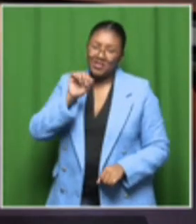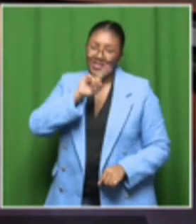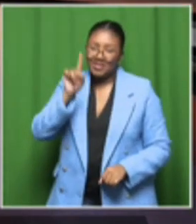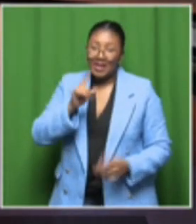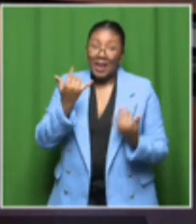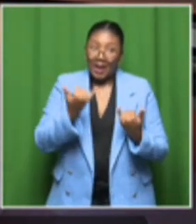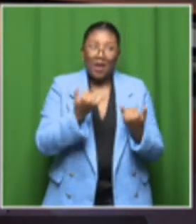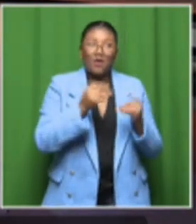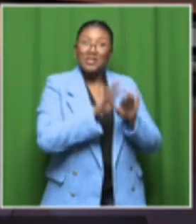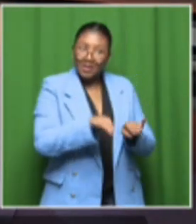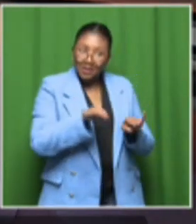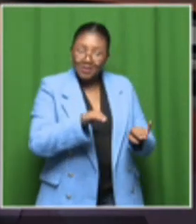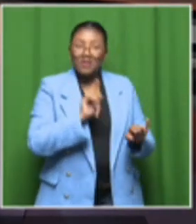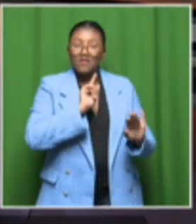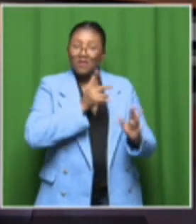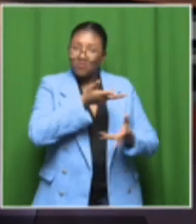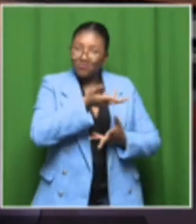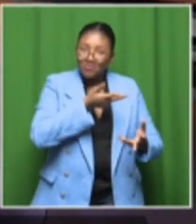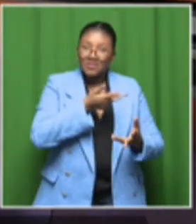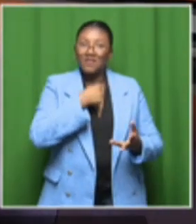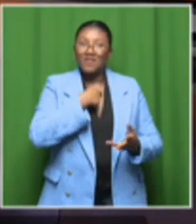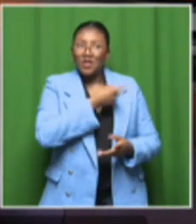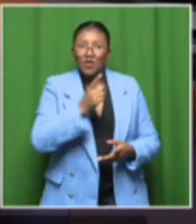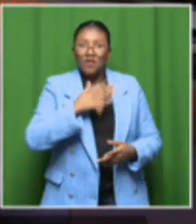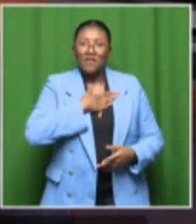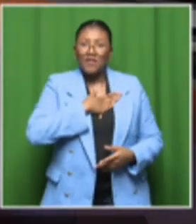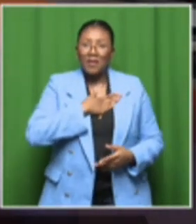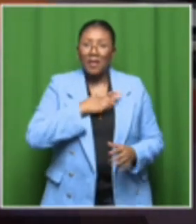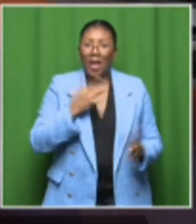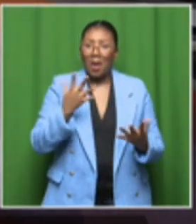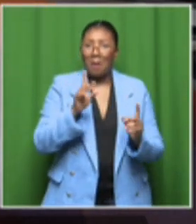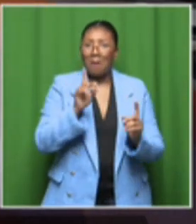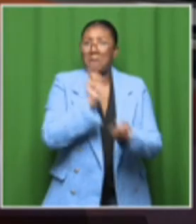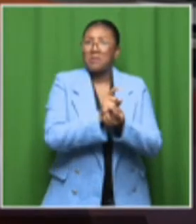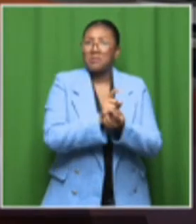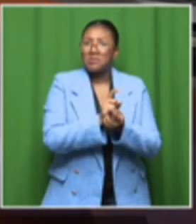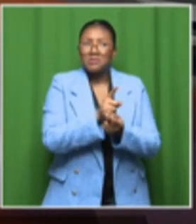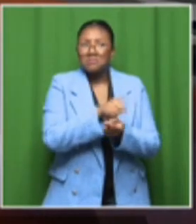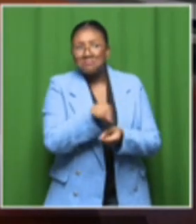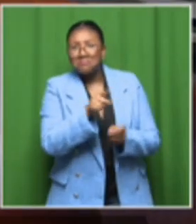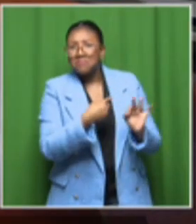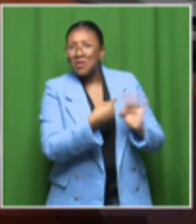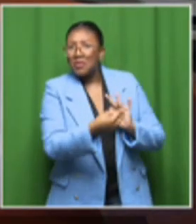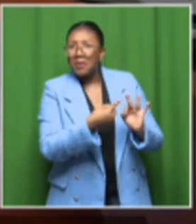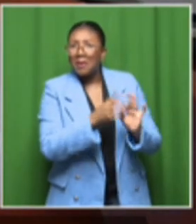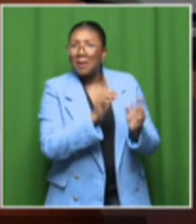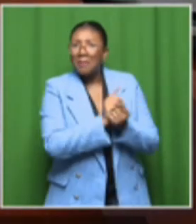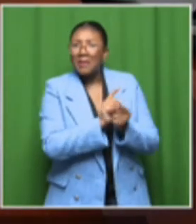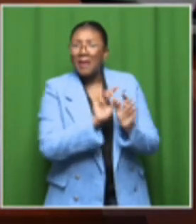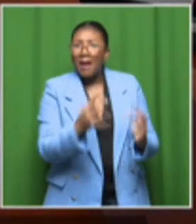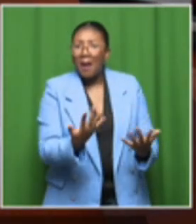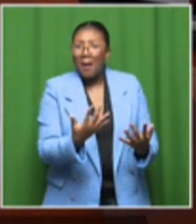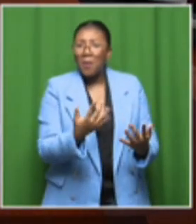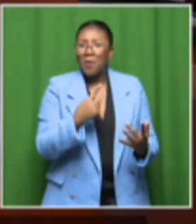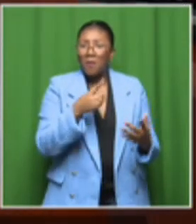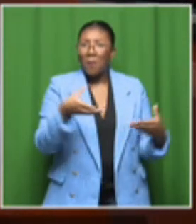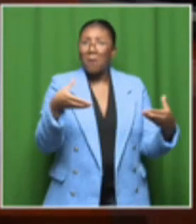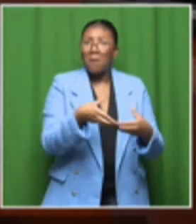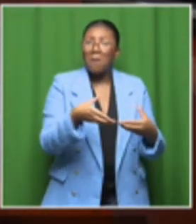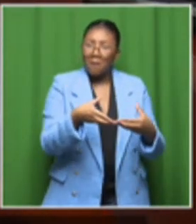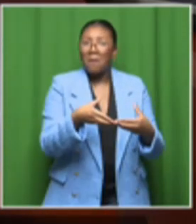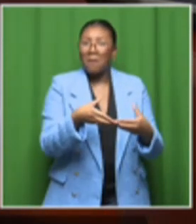has to have their say. So tell us how you would have found each other, grouped together. What are you going to also impart for this